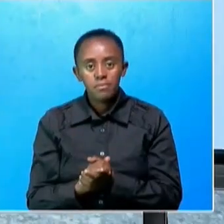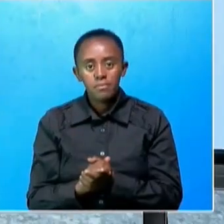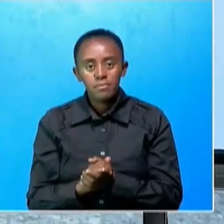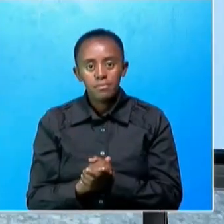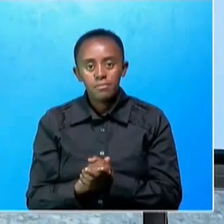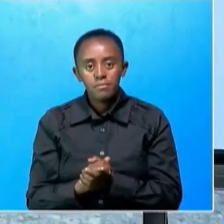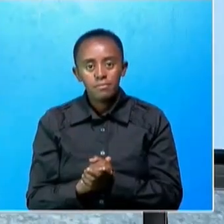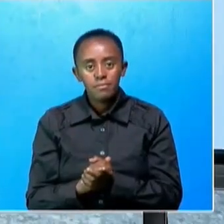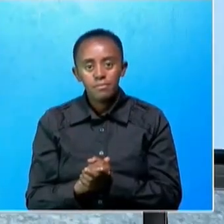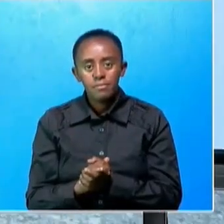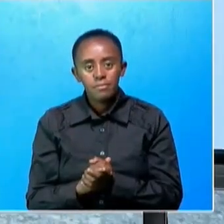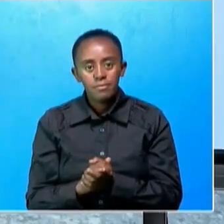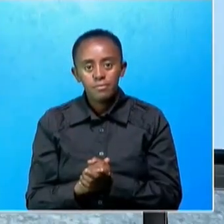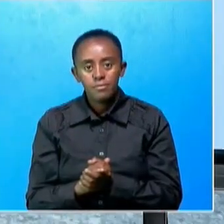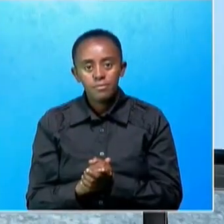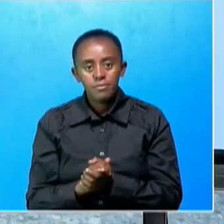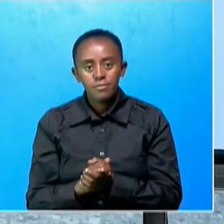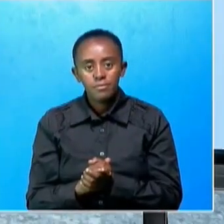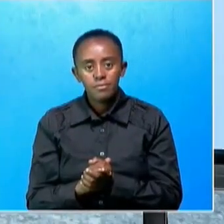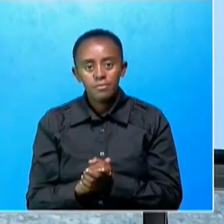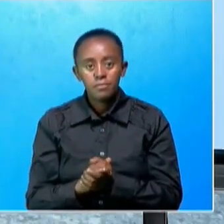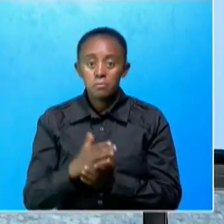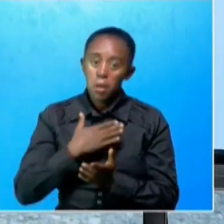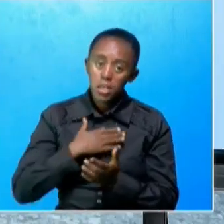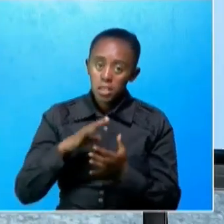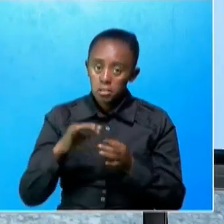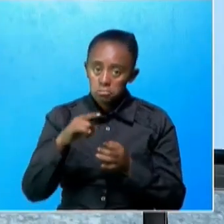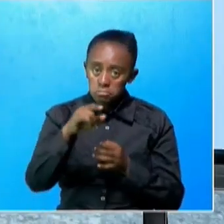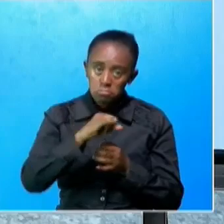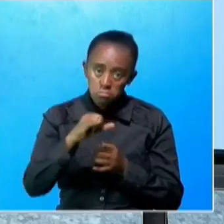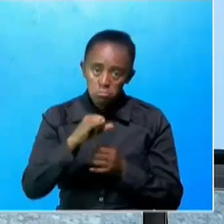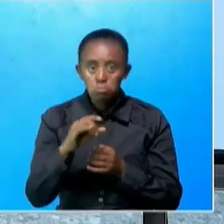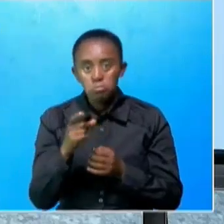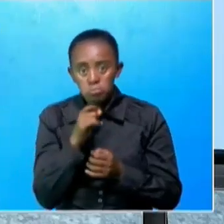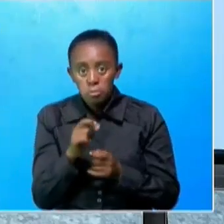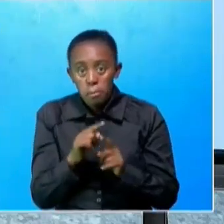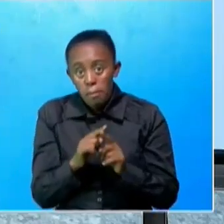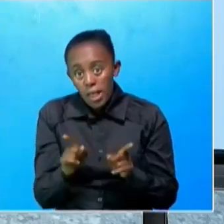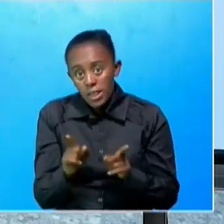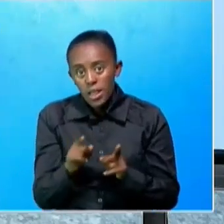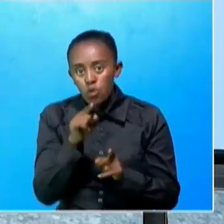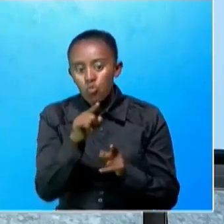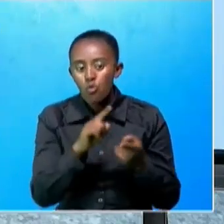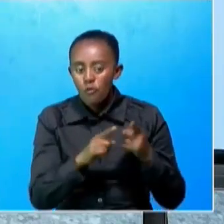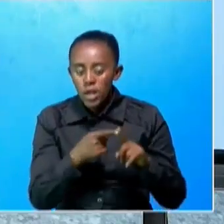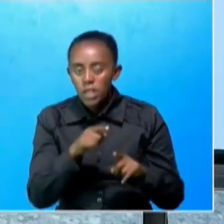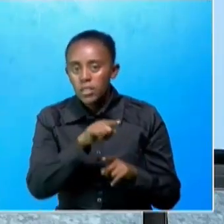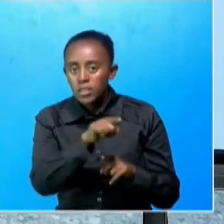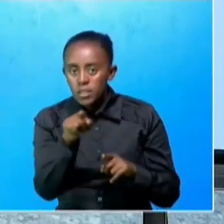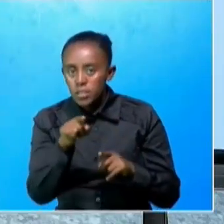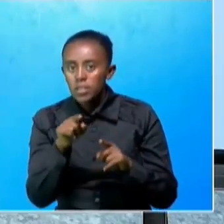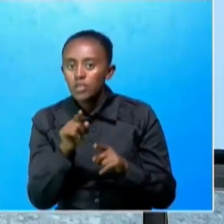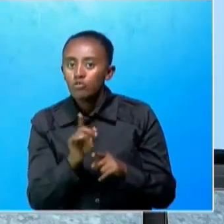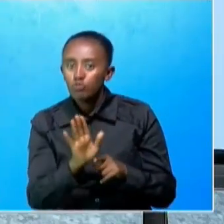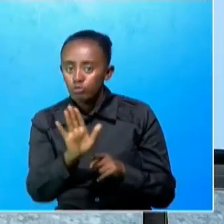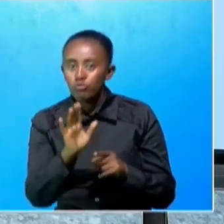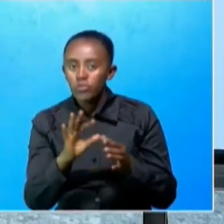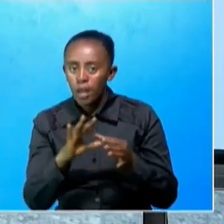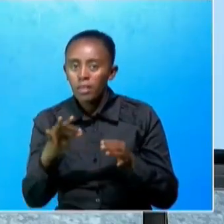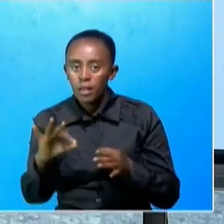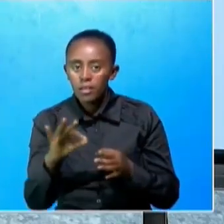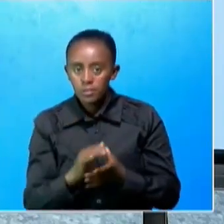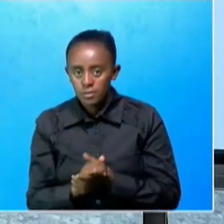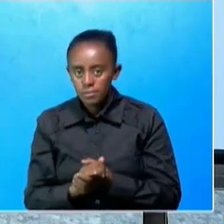only my sentence with you, but also your friend's sentence is different from